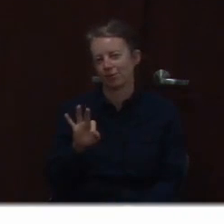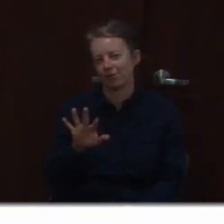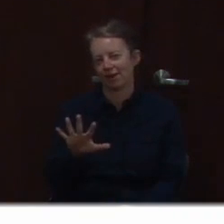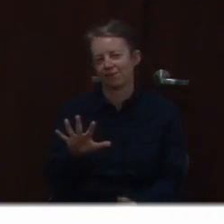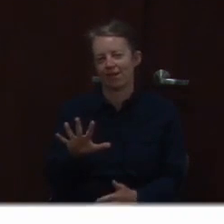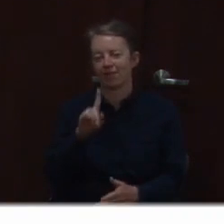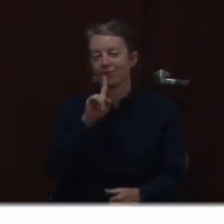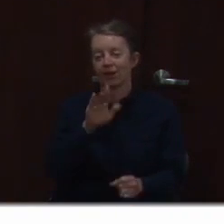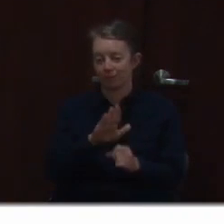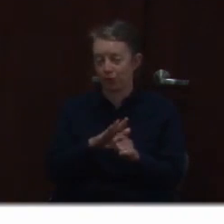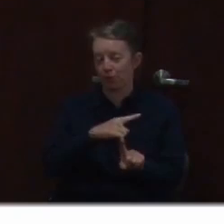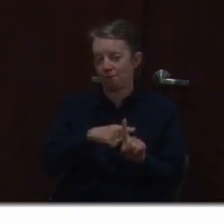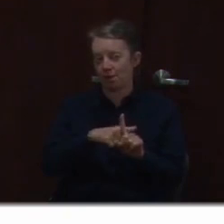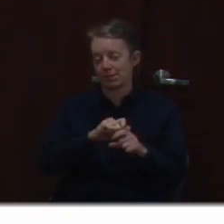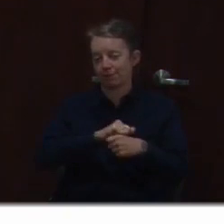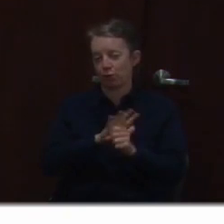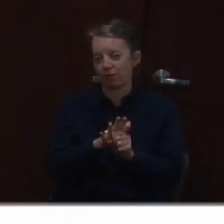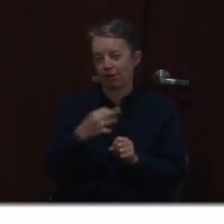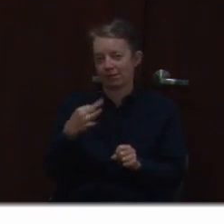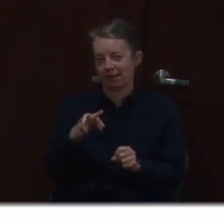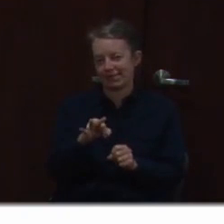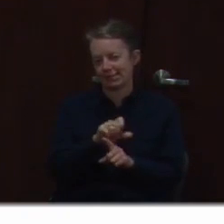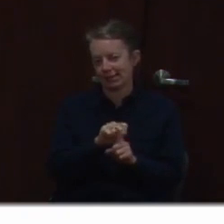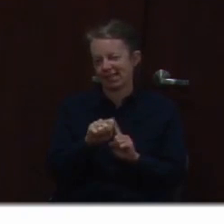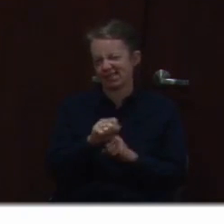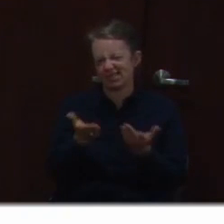identified in Buncombe County.